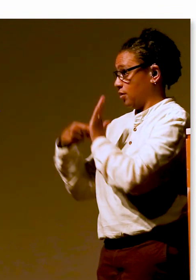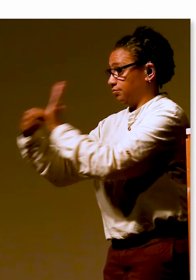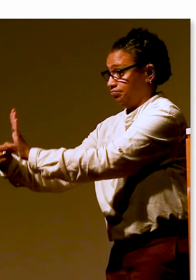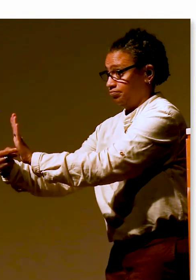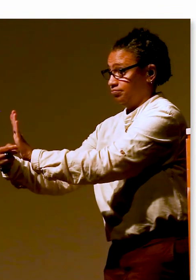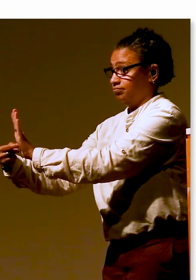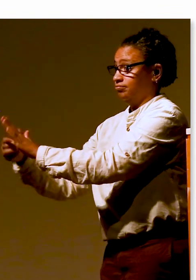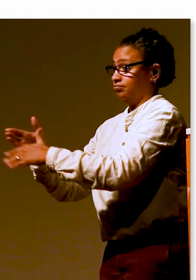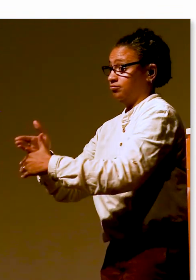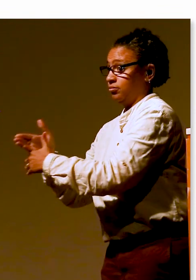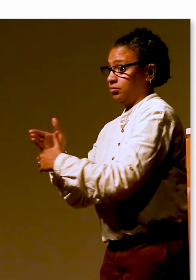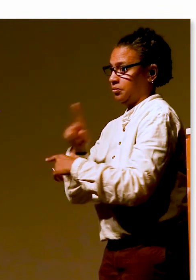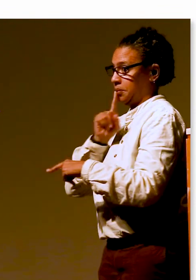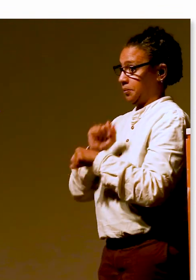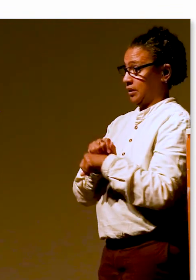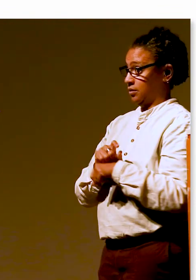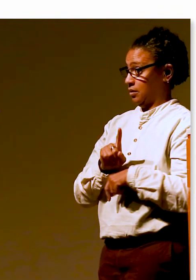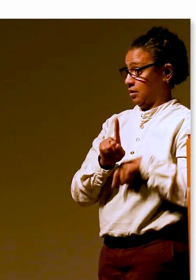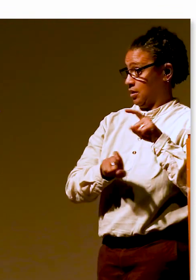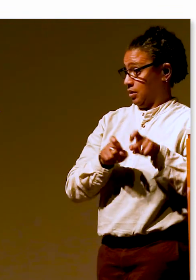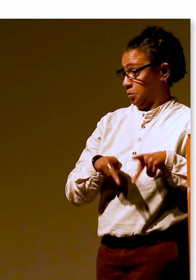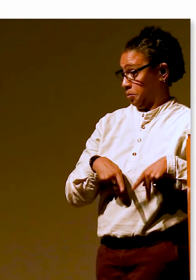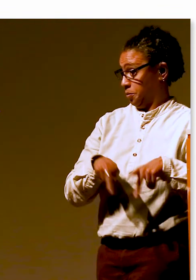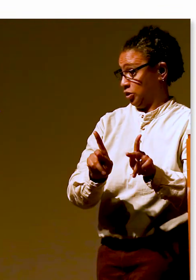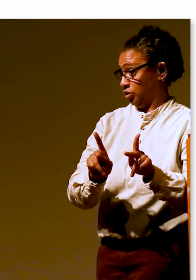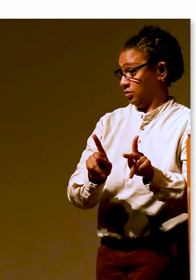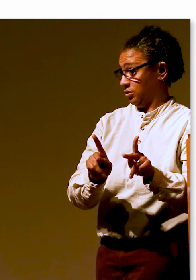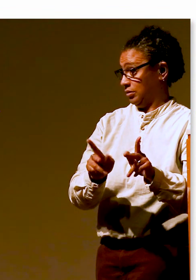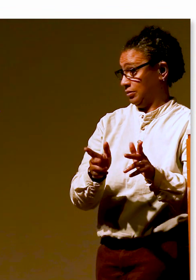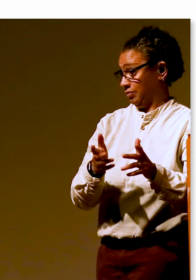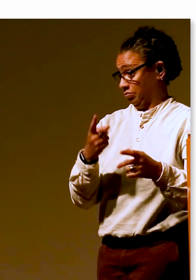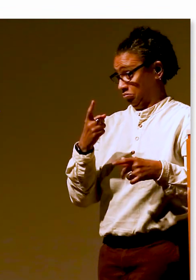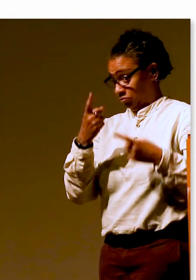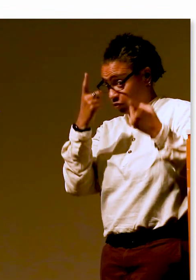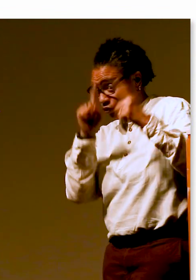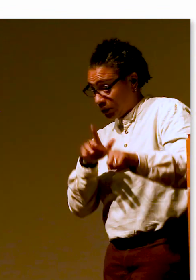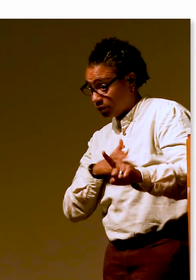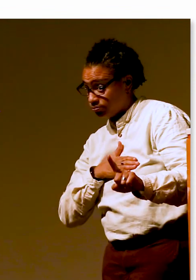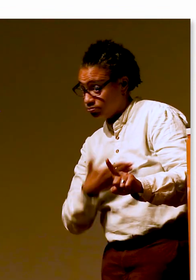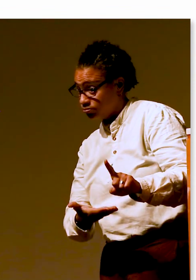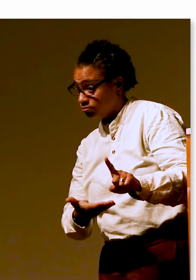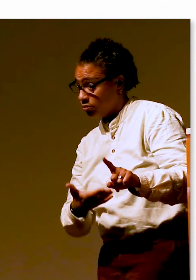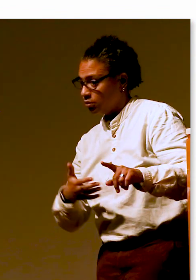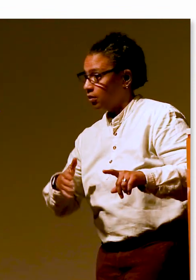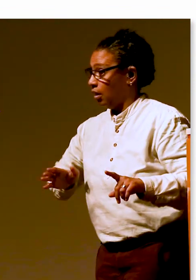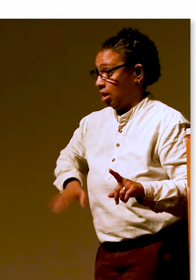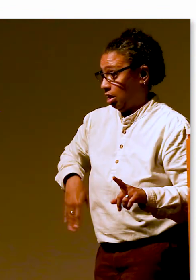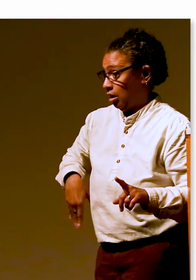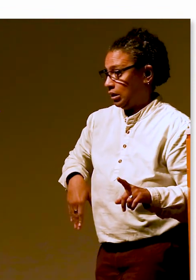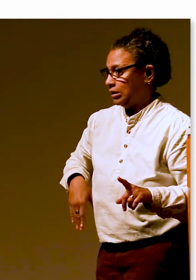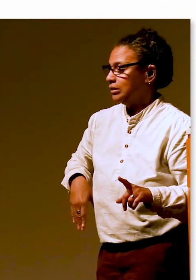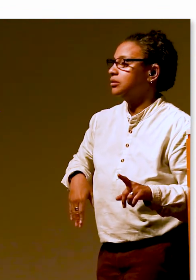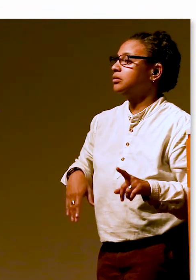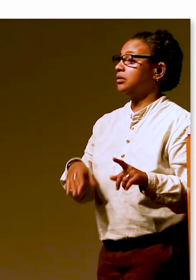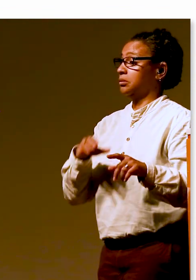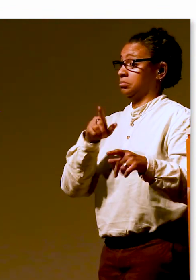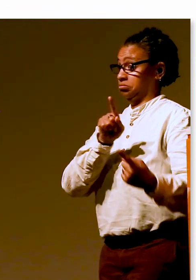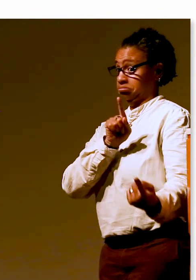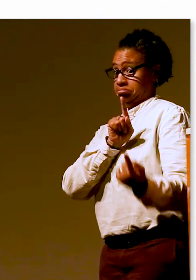I've always felt a responsibility for being a part of that, just because I showed this thing to other people. And so I always